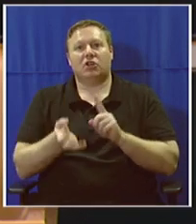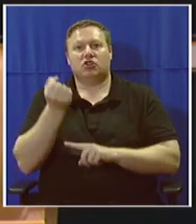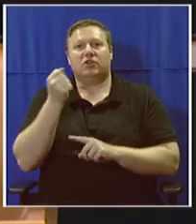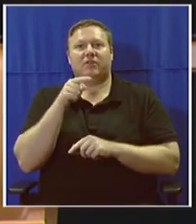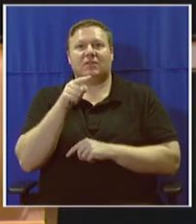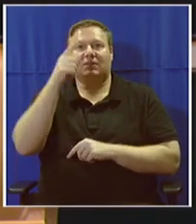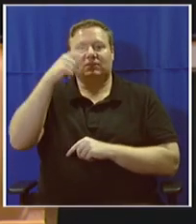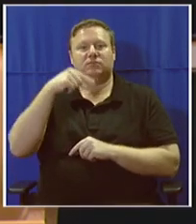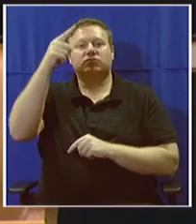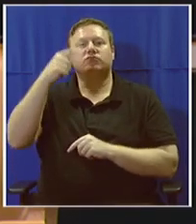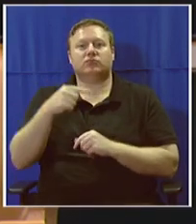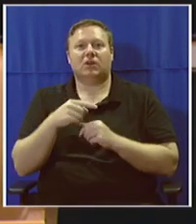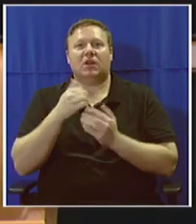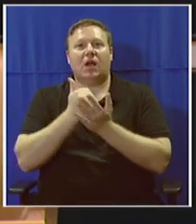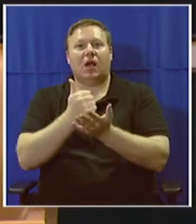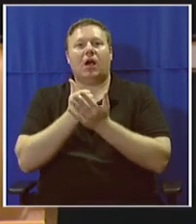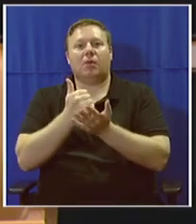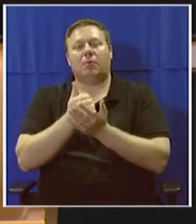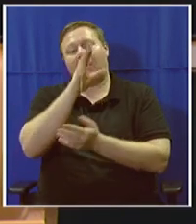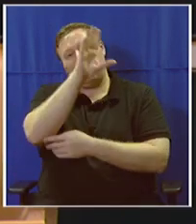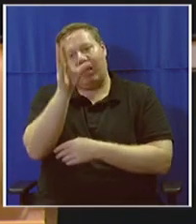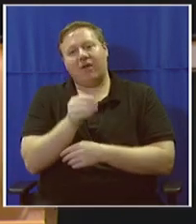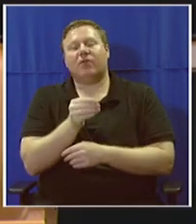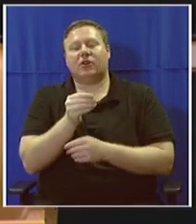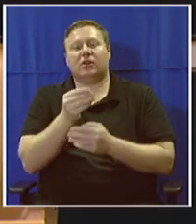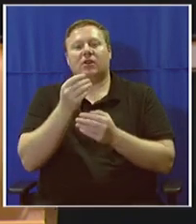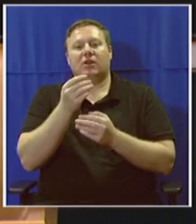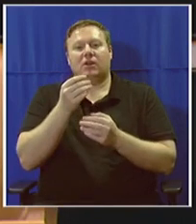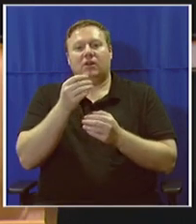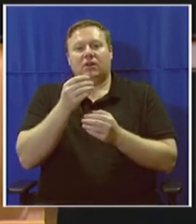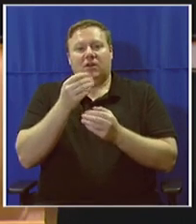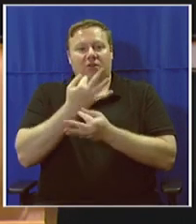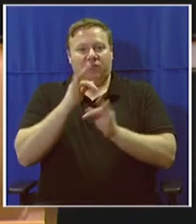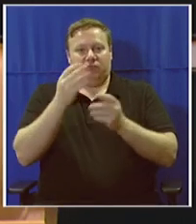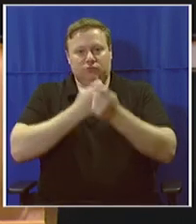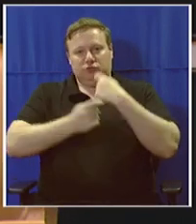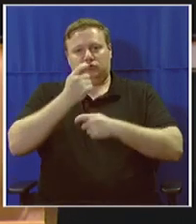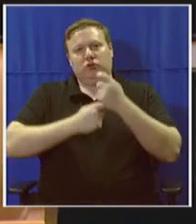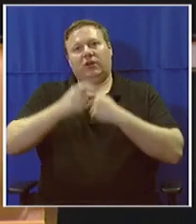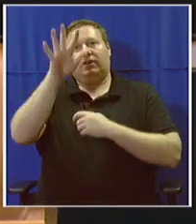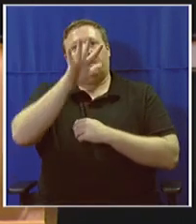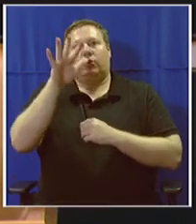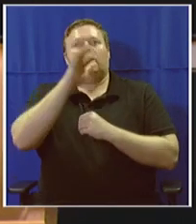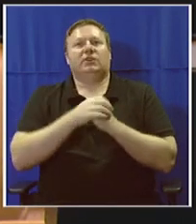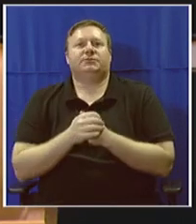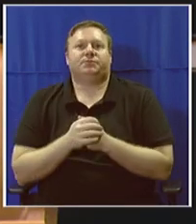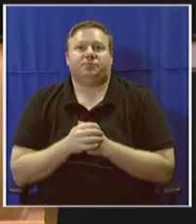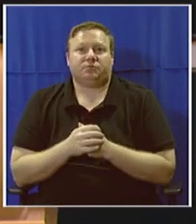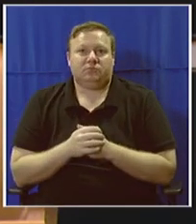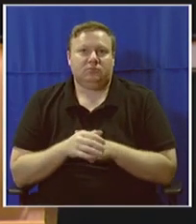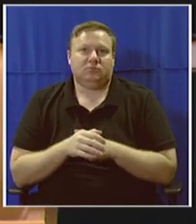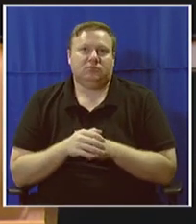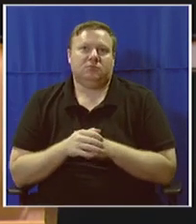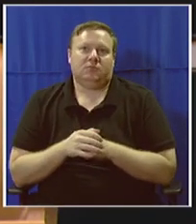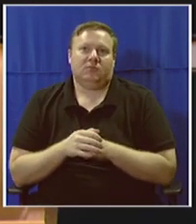important enabler of the African Continental Free Trade Area and of the many objectives of the African Union's